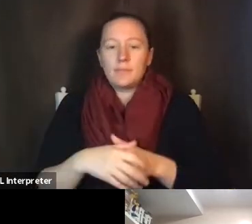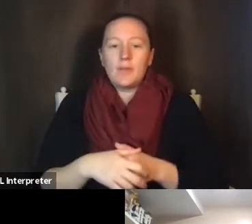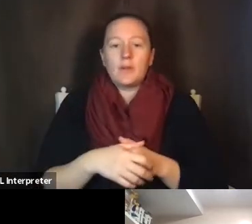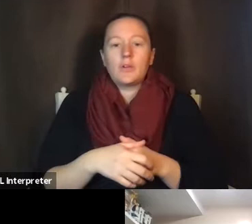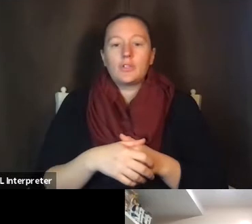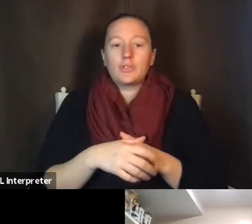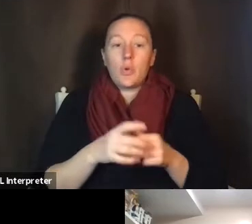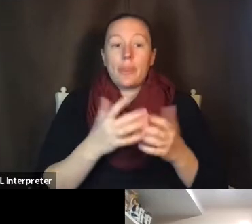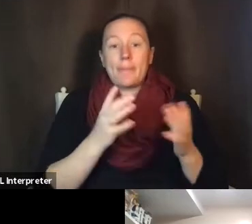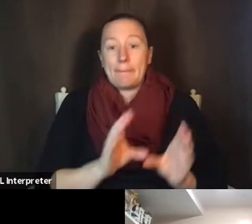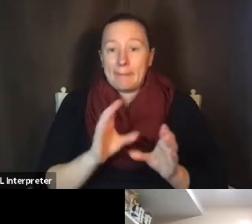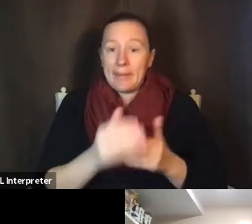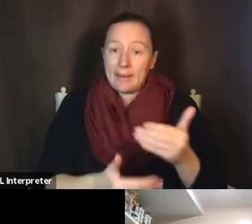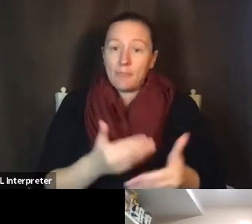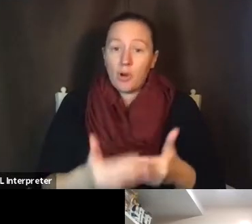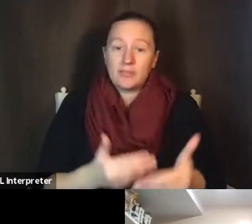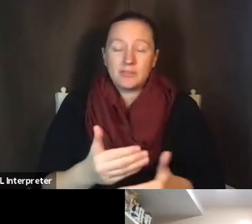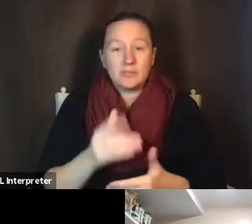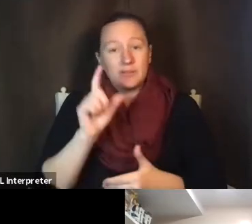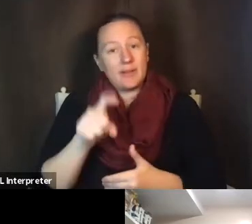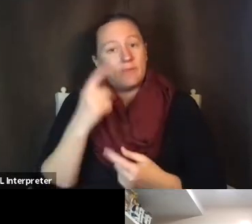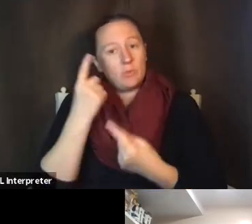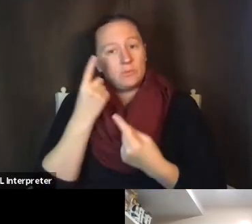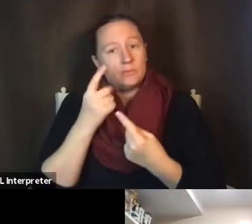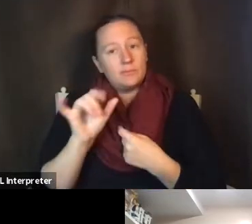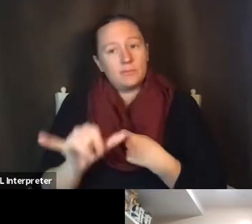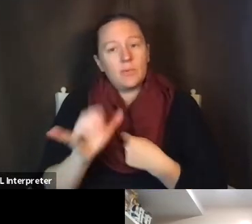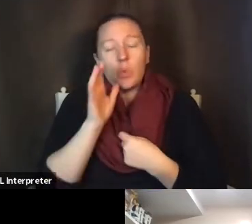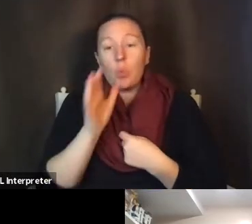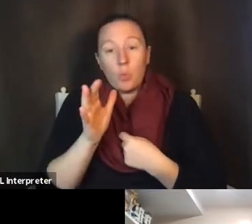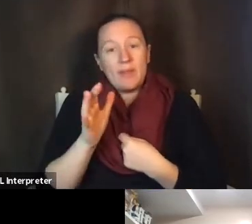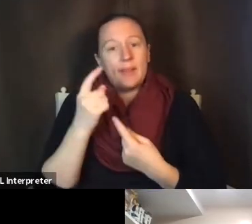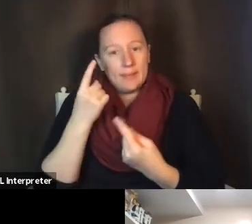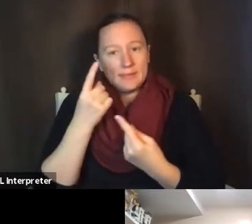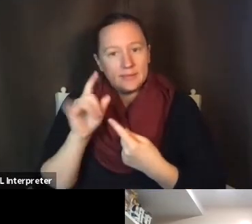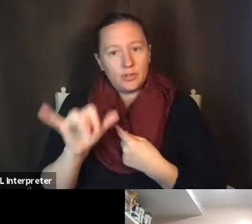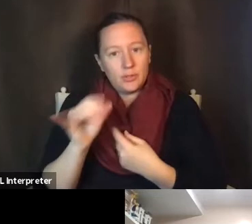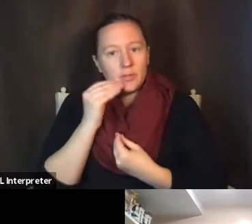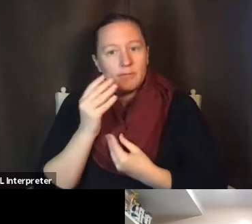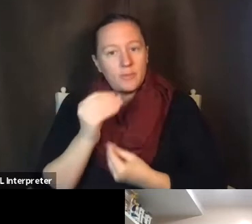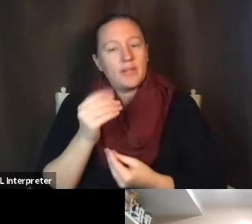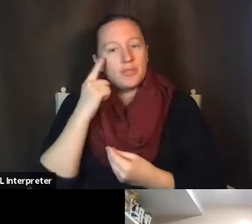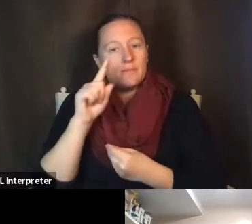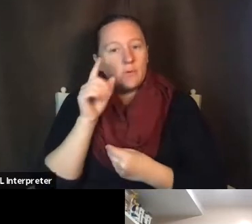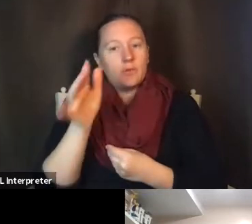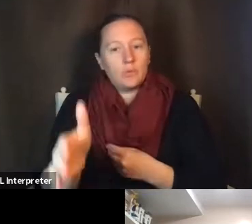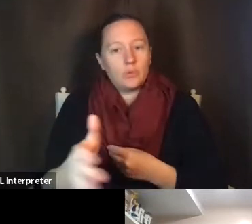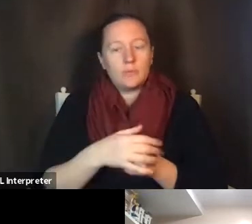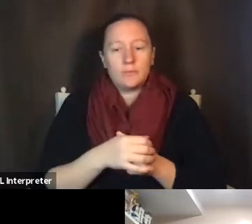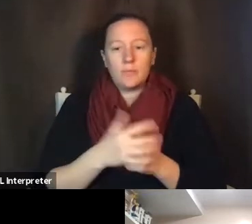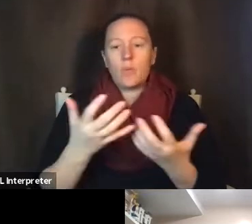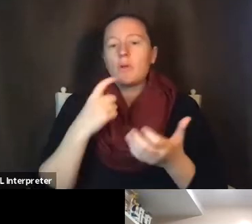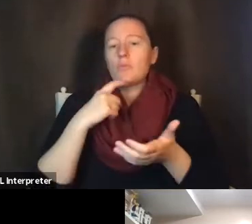planning process is going to have to consider that and will consider that moving into the future. So just want to acknowledge